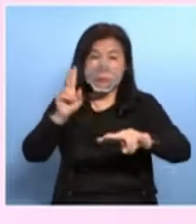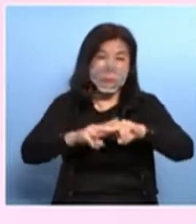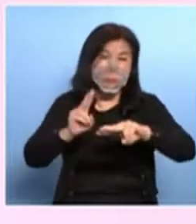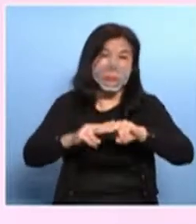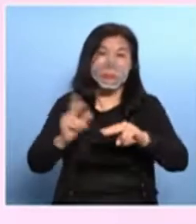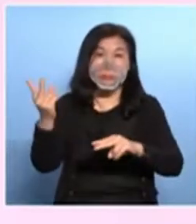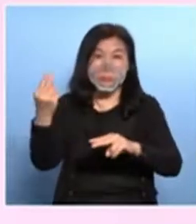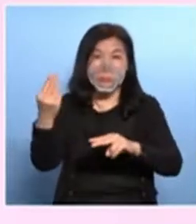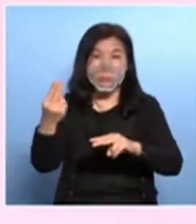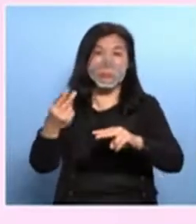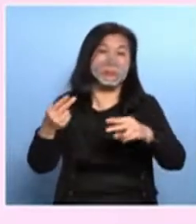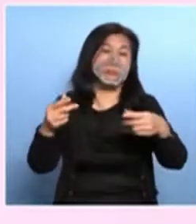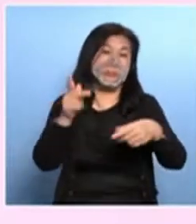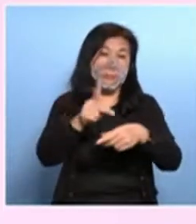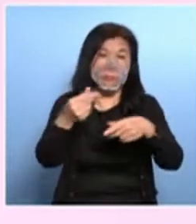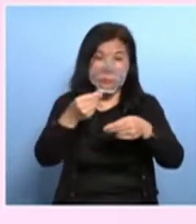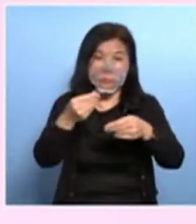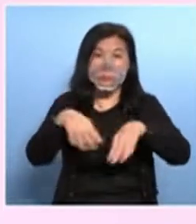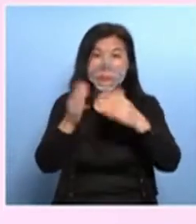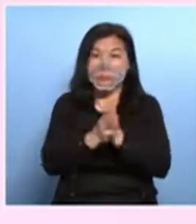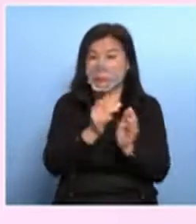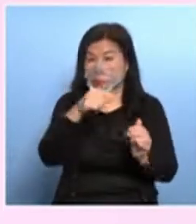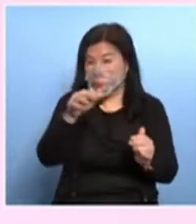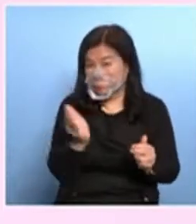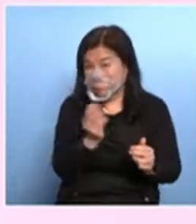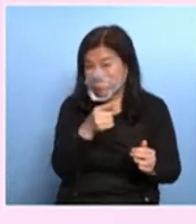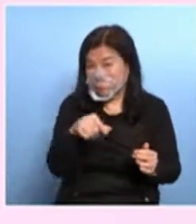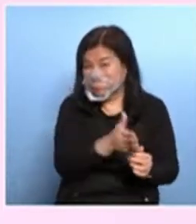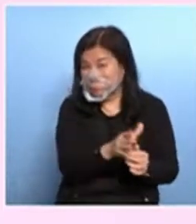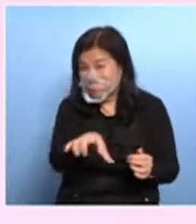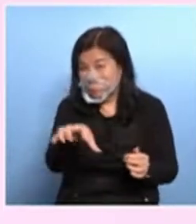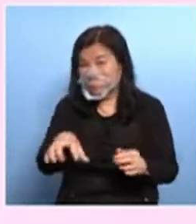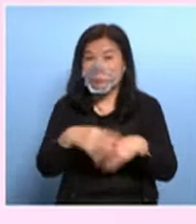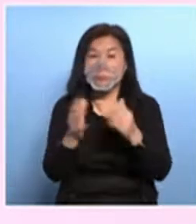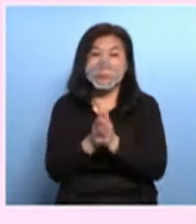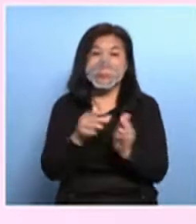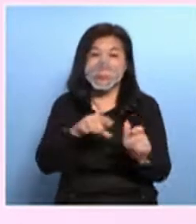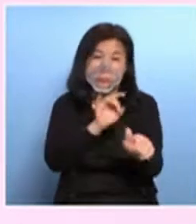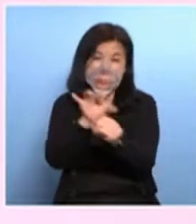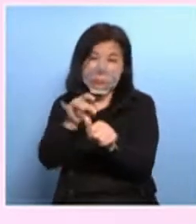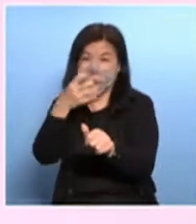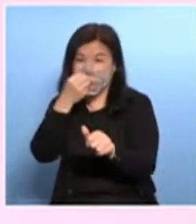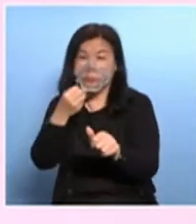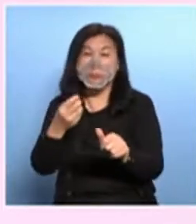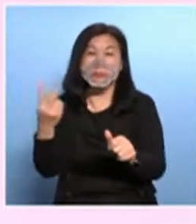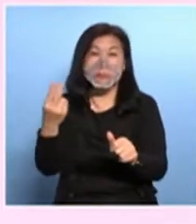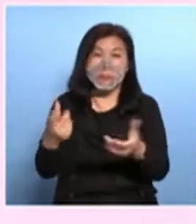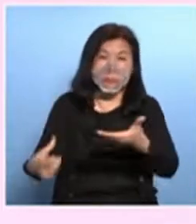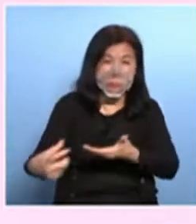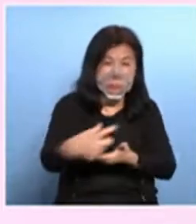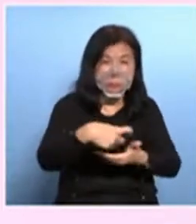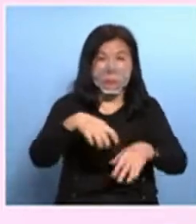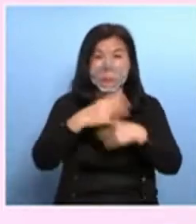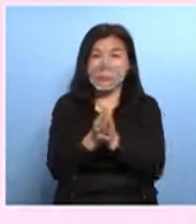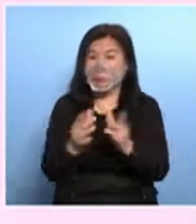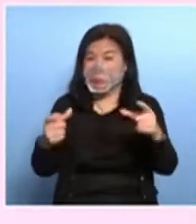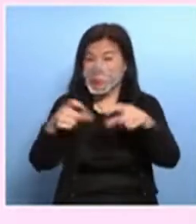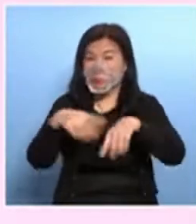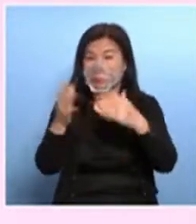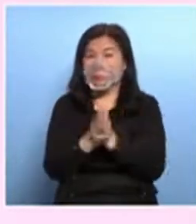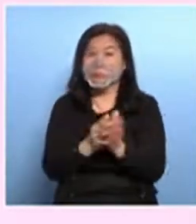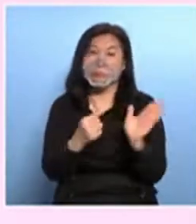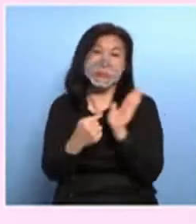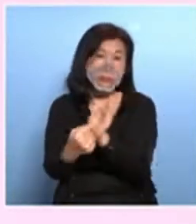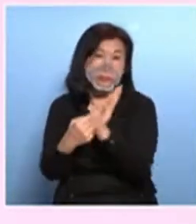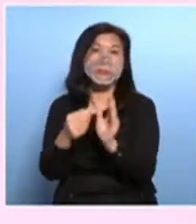Kong. The successful issuance of RMB green bonds by the Shenzhen municipal government in Hong Kong has set a leading example for the GBA cities